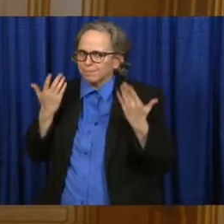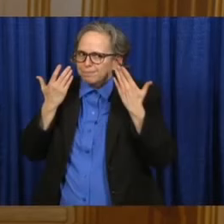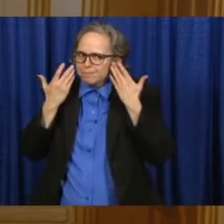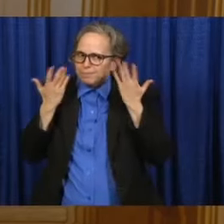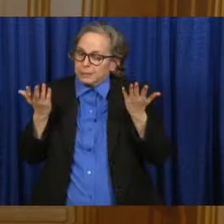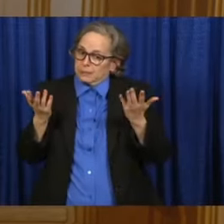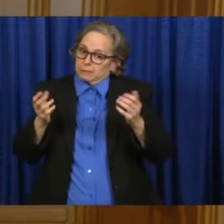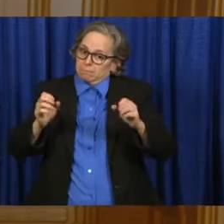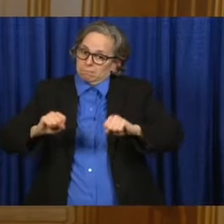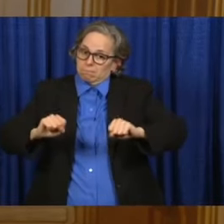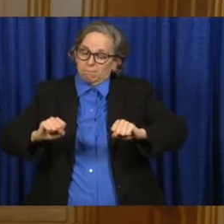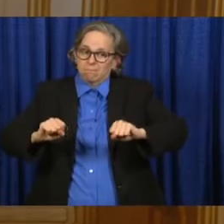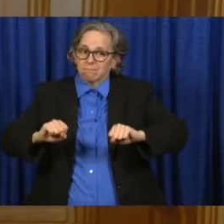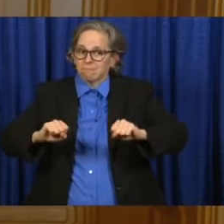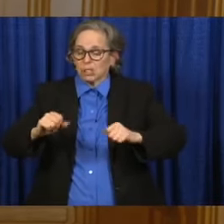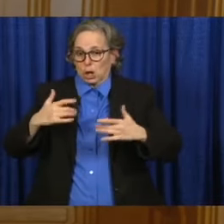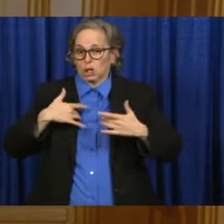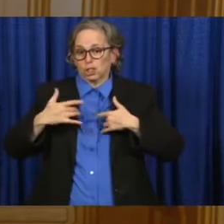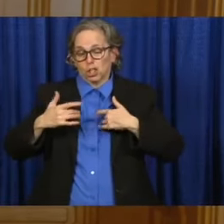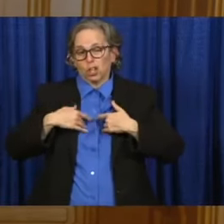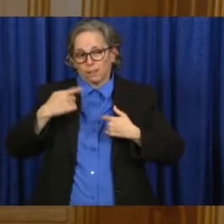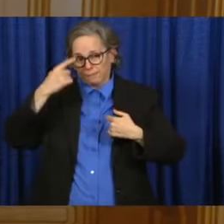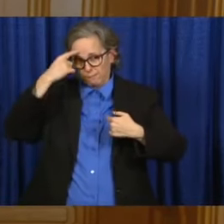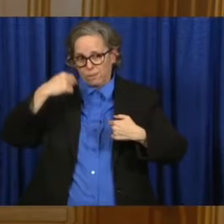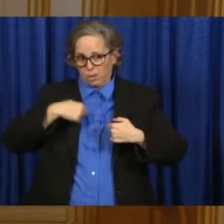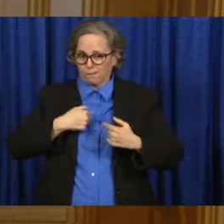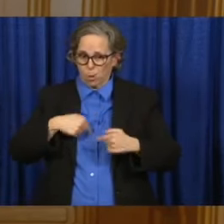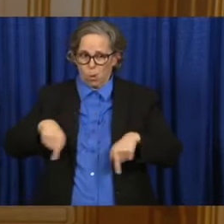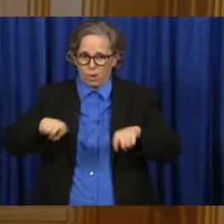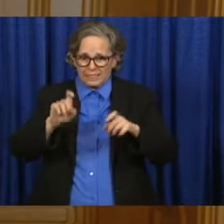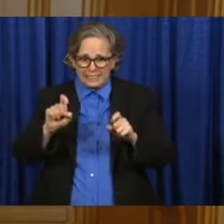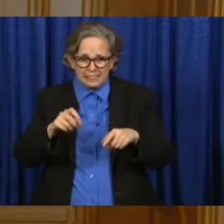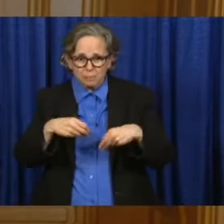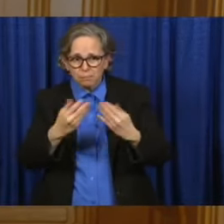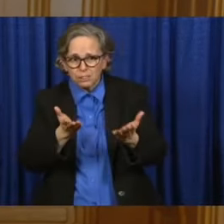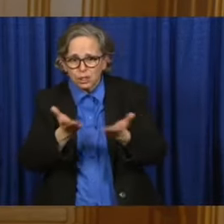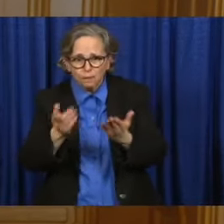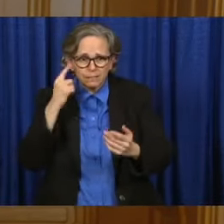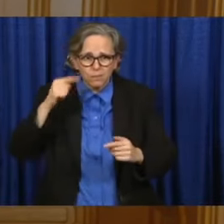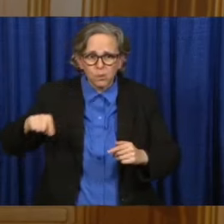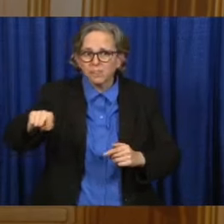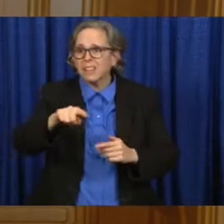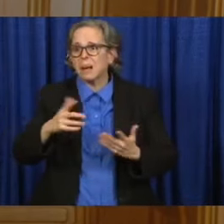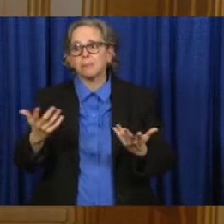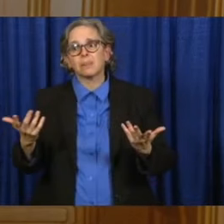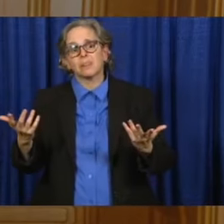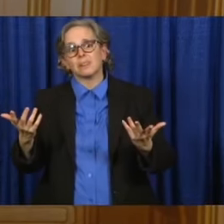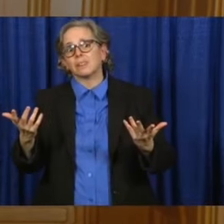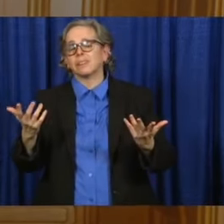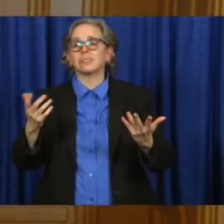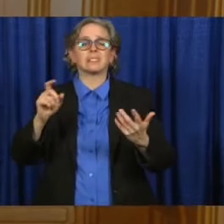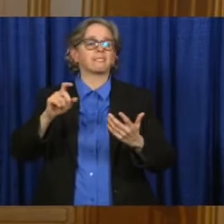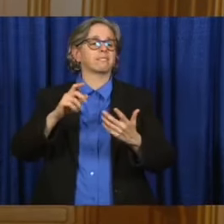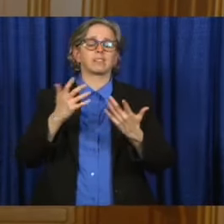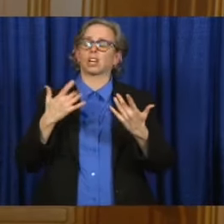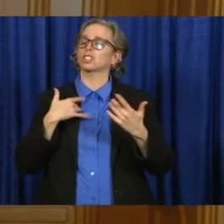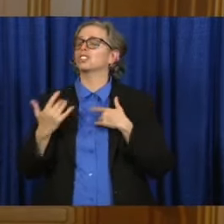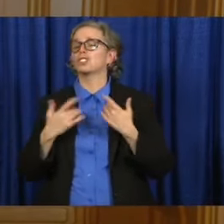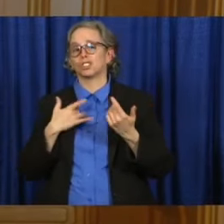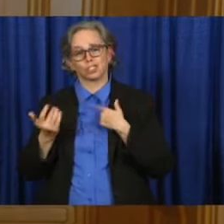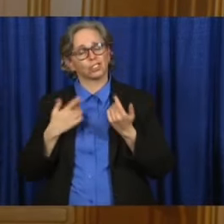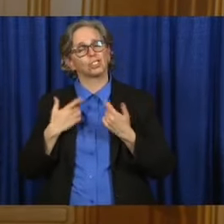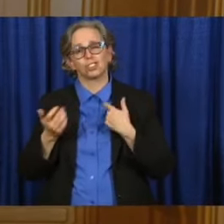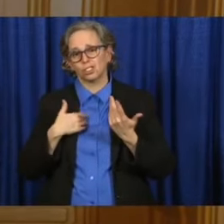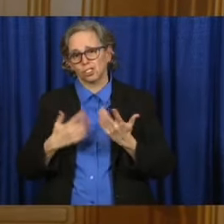know the Children's Services are concerned about it. Yeah, we're very, very concerned about it. As far